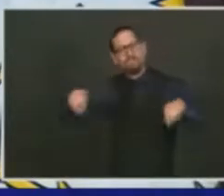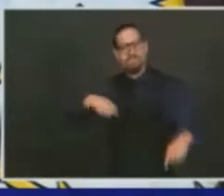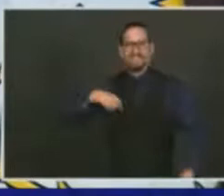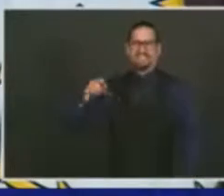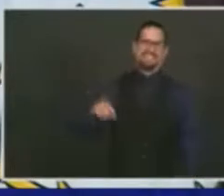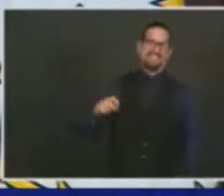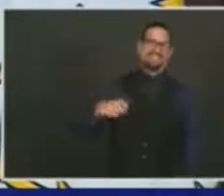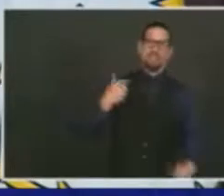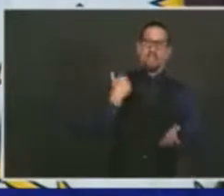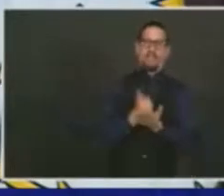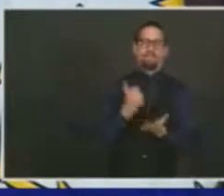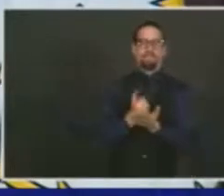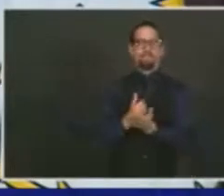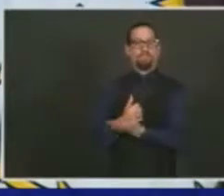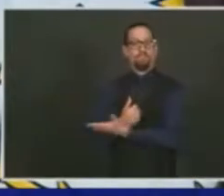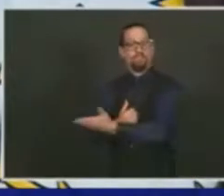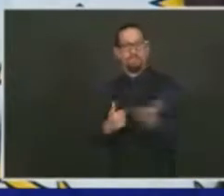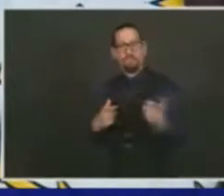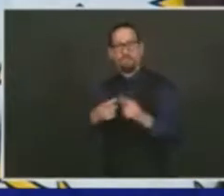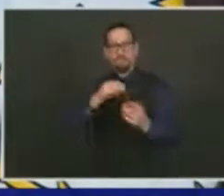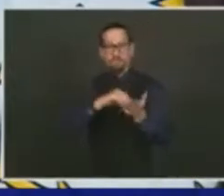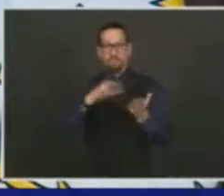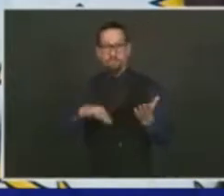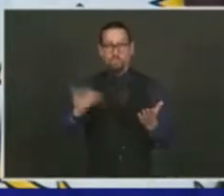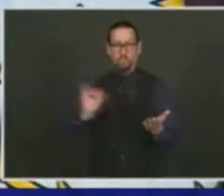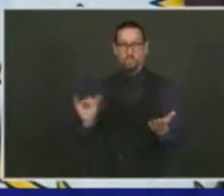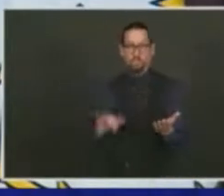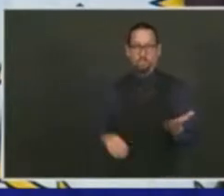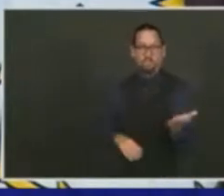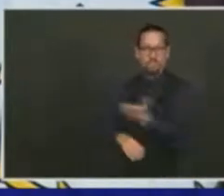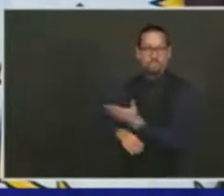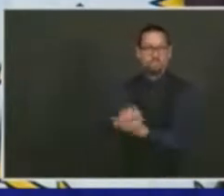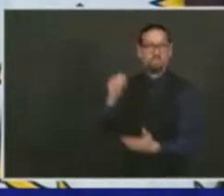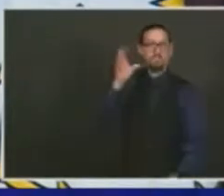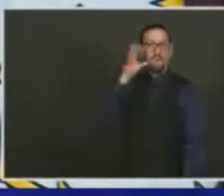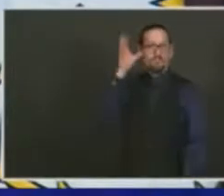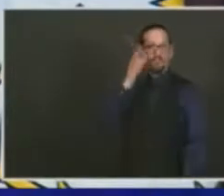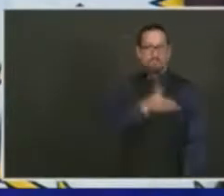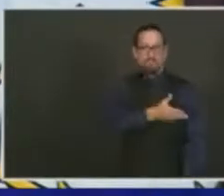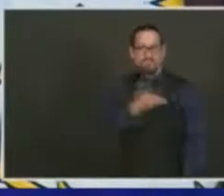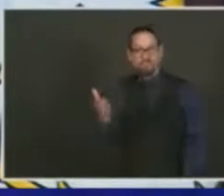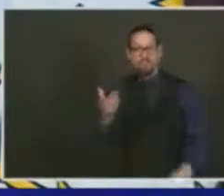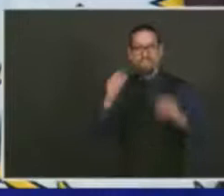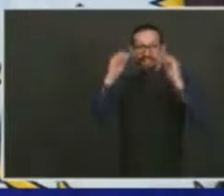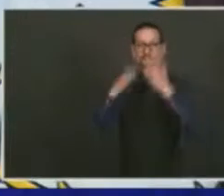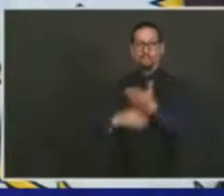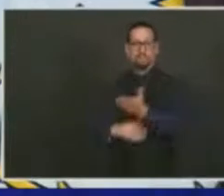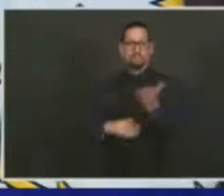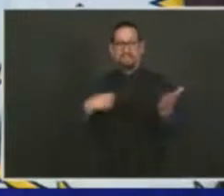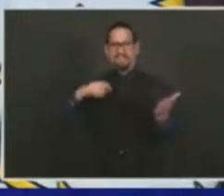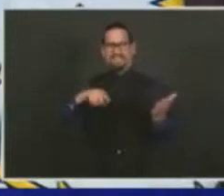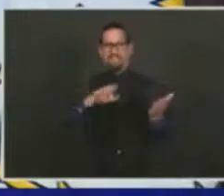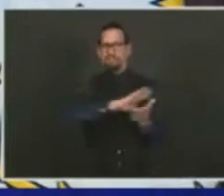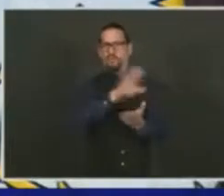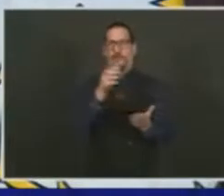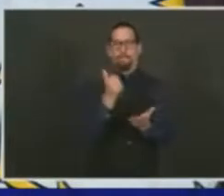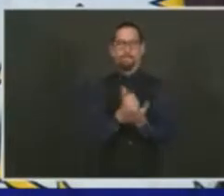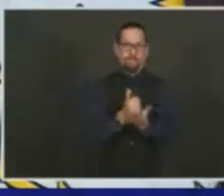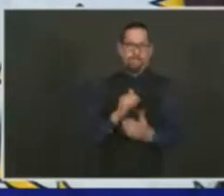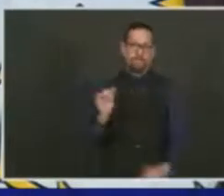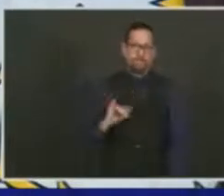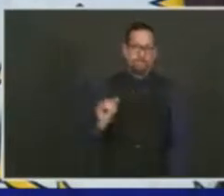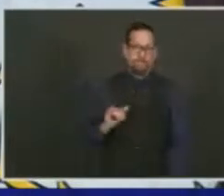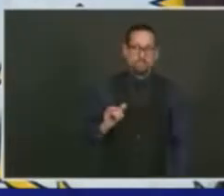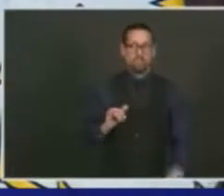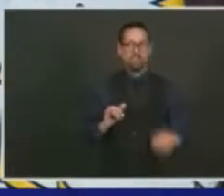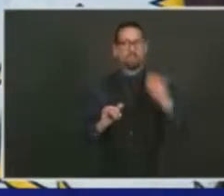the students, parents, and teachers. The reality is, a big part of